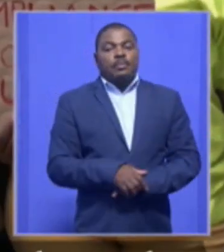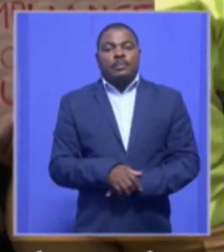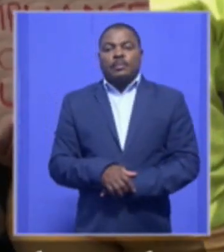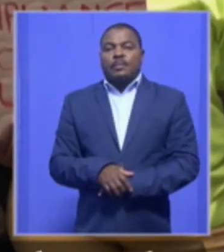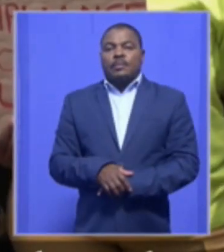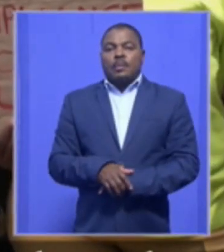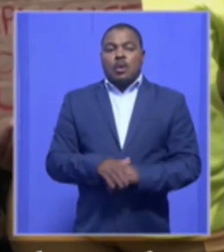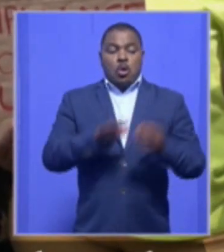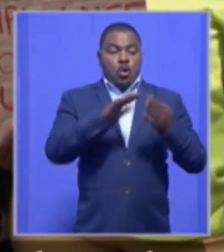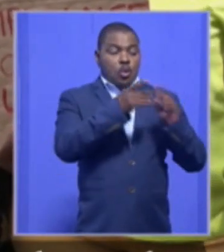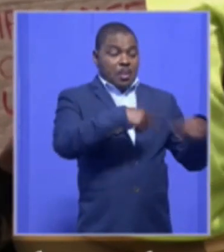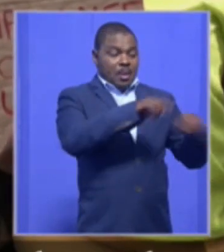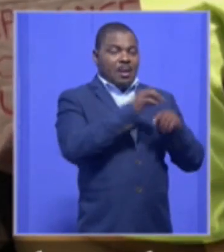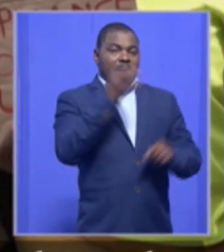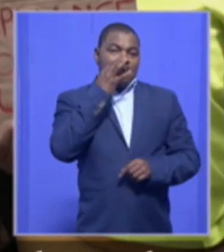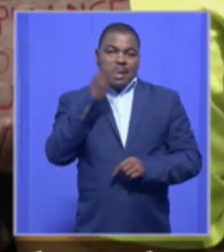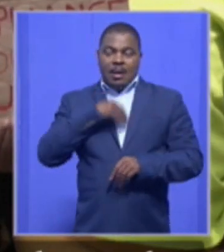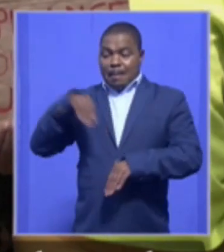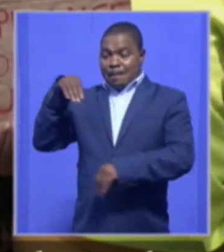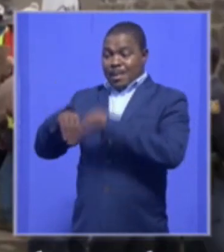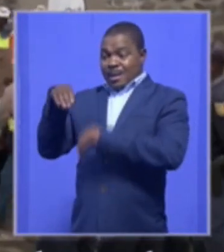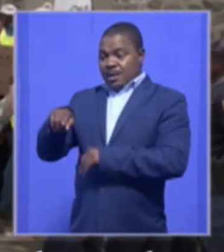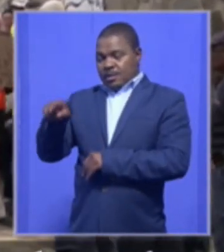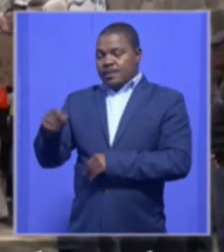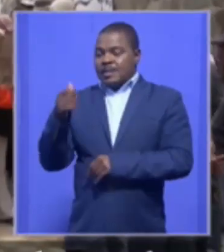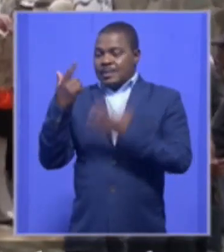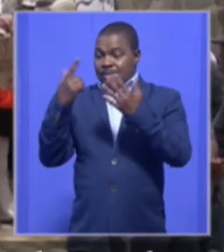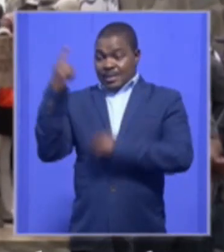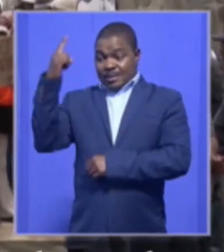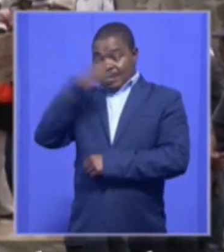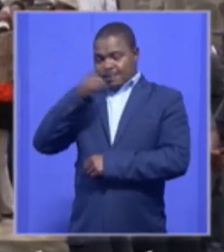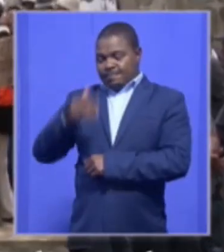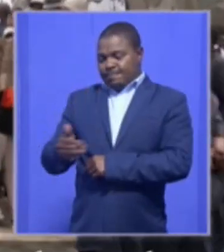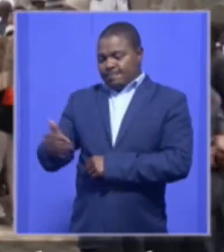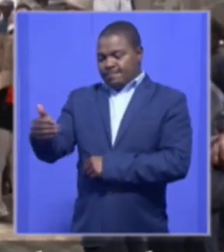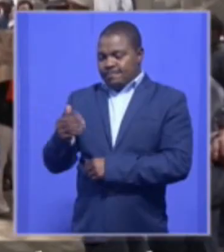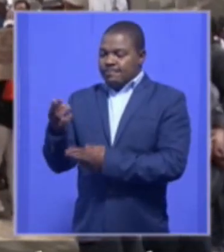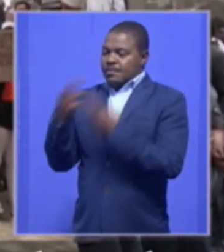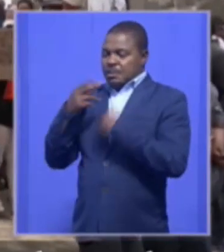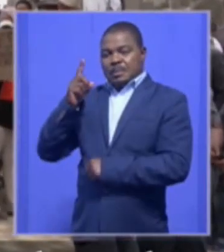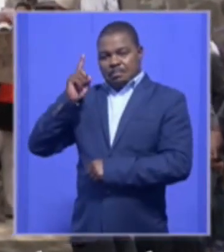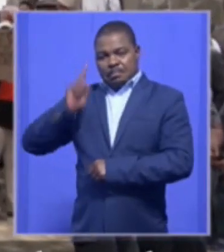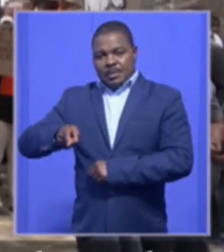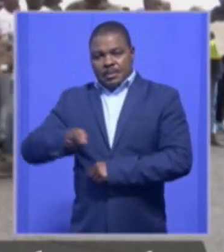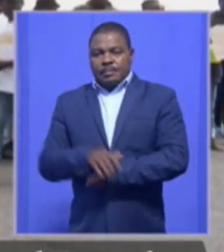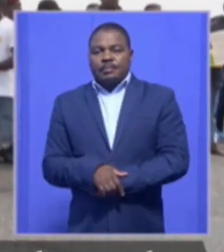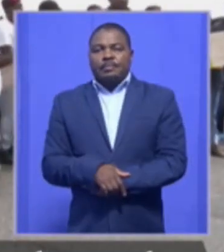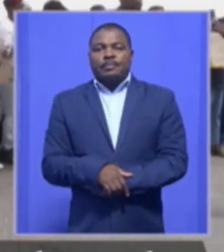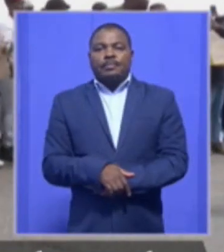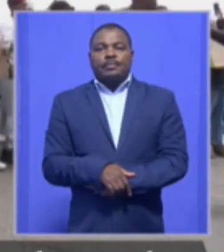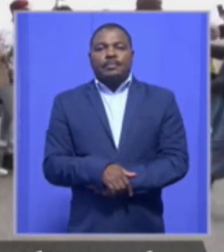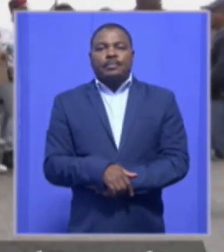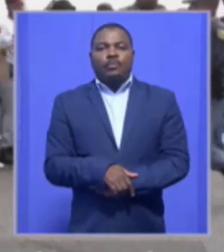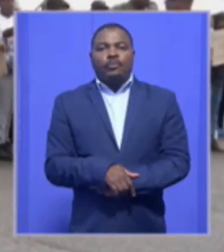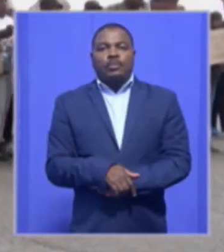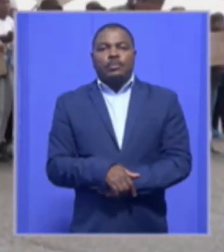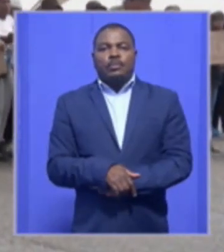bare meepo e na le malatsi a le supa fela go tsibogela ditopo tsa bona.